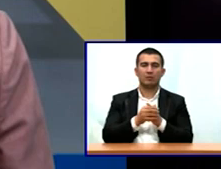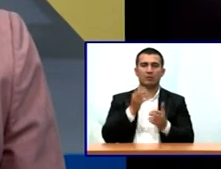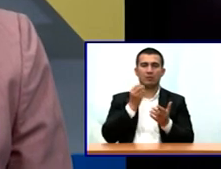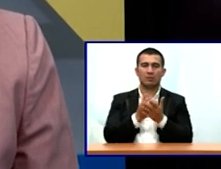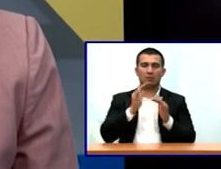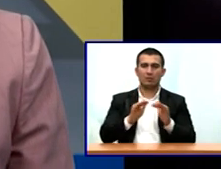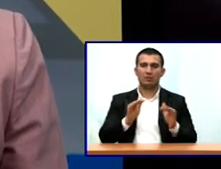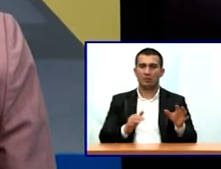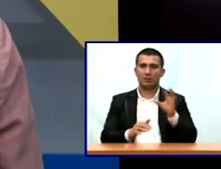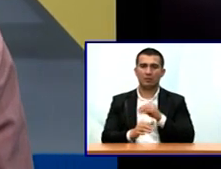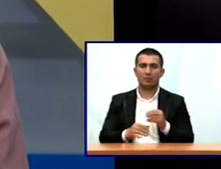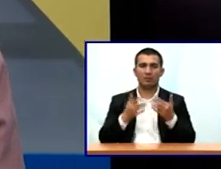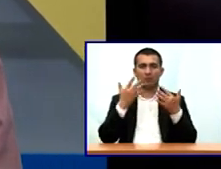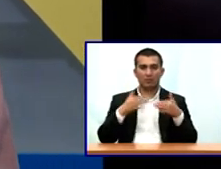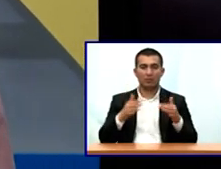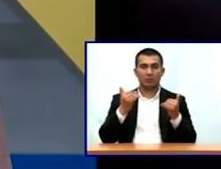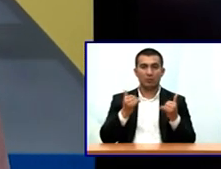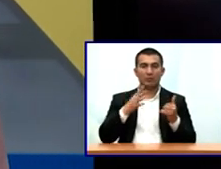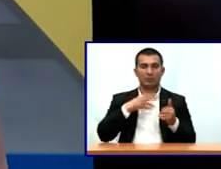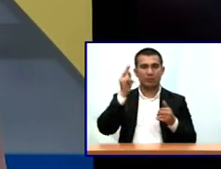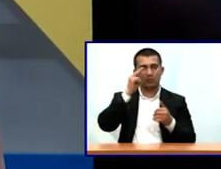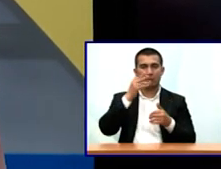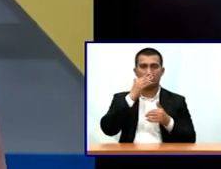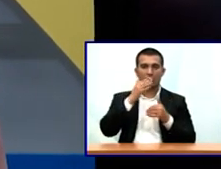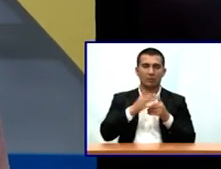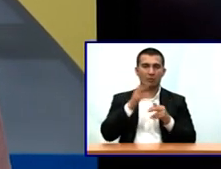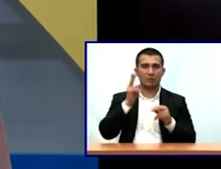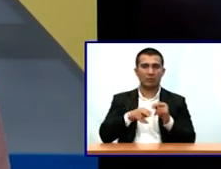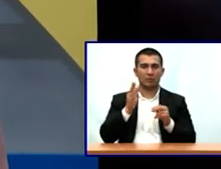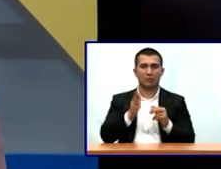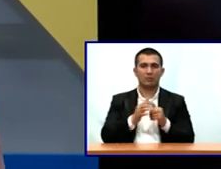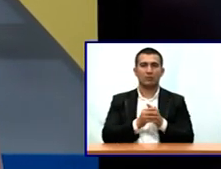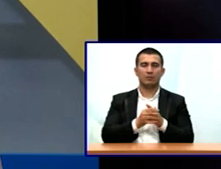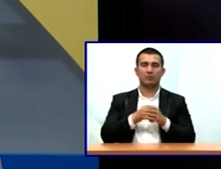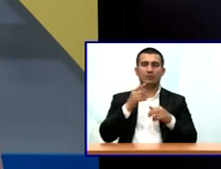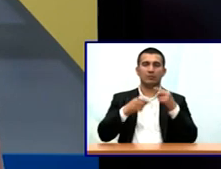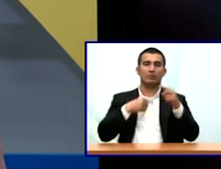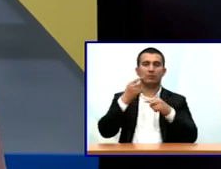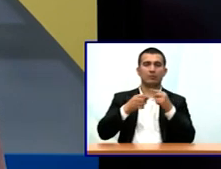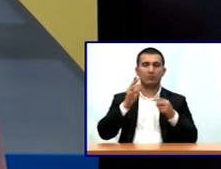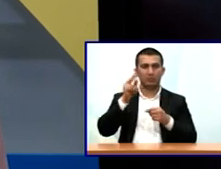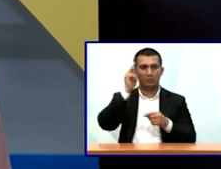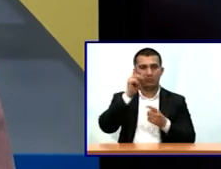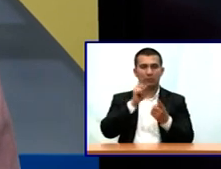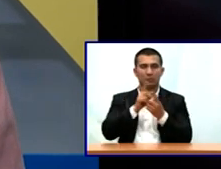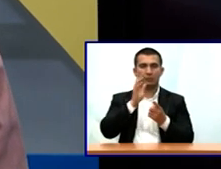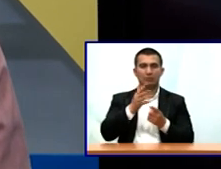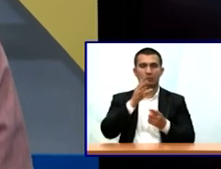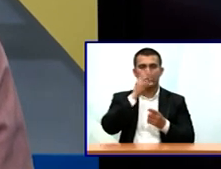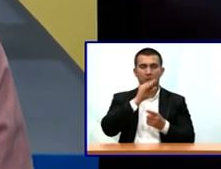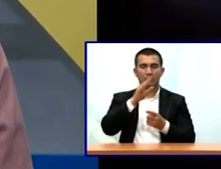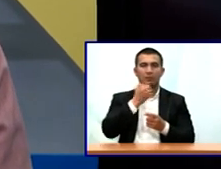Aziz o'quvchilar, shuning bilan bugungi darsimiz o'z nihoyasiga yetdi. Keyingi darslarda ko'rishguncha,